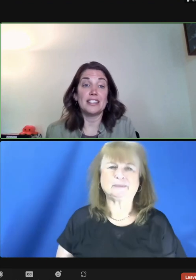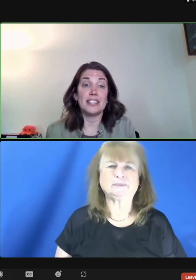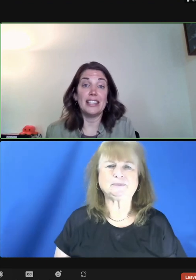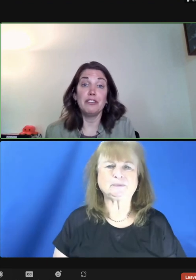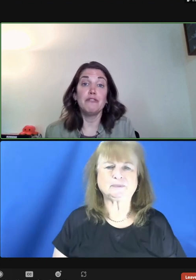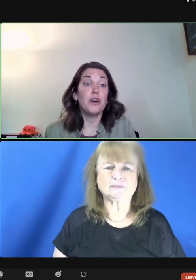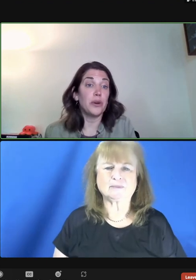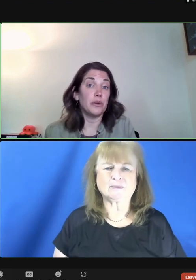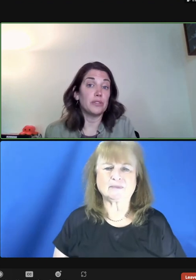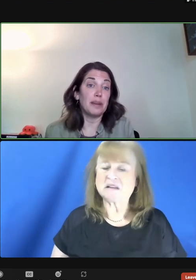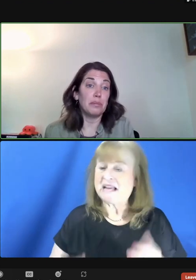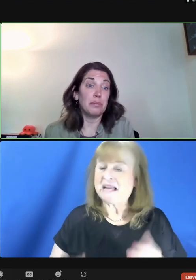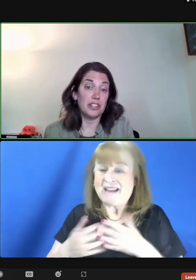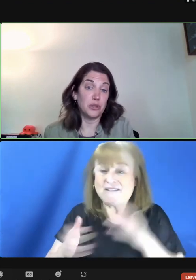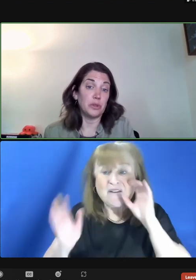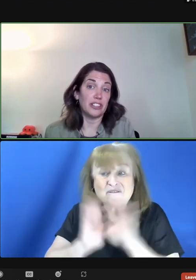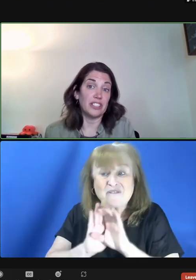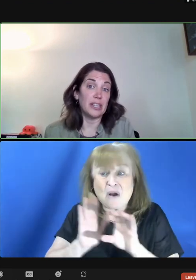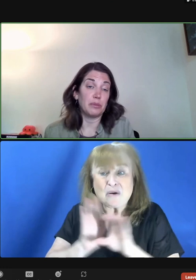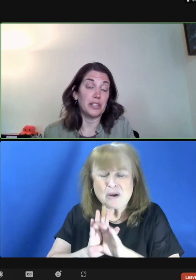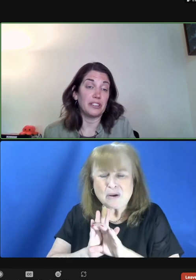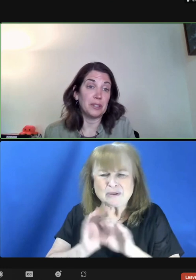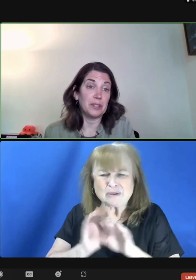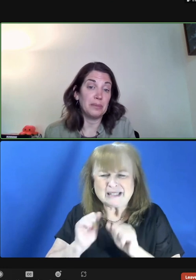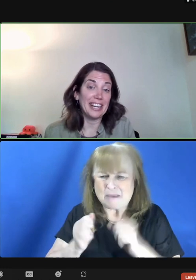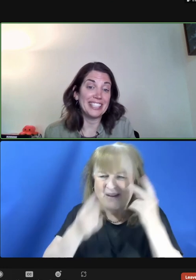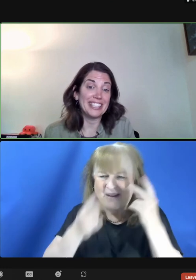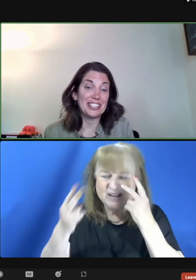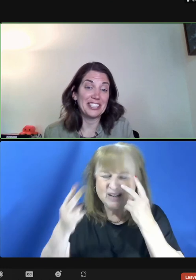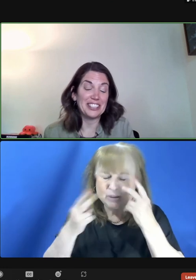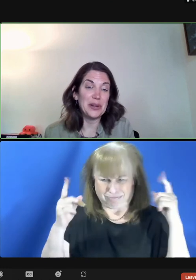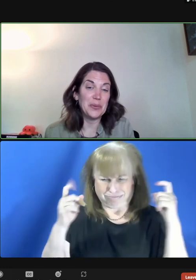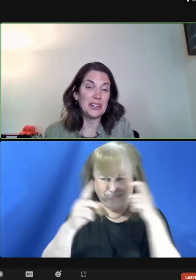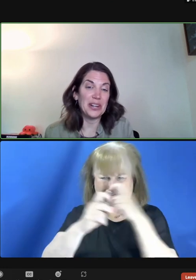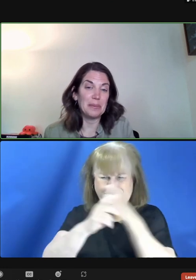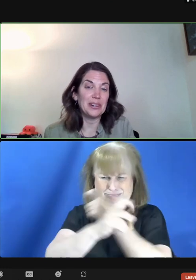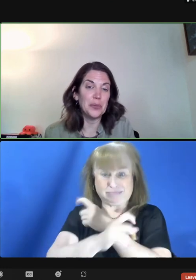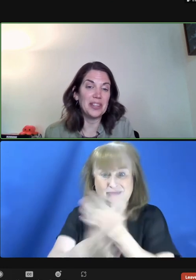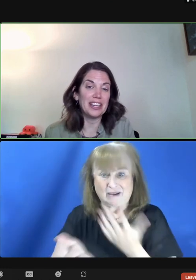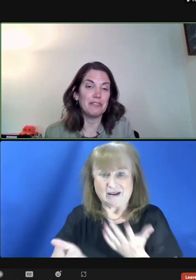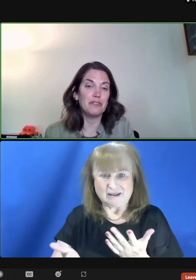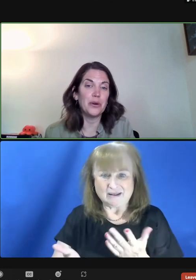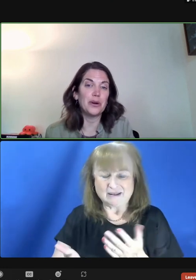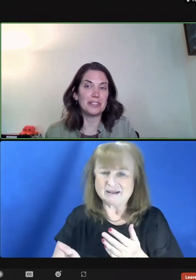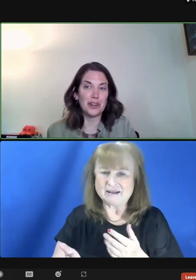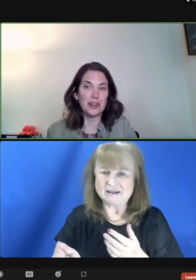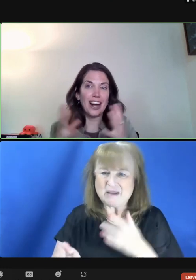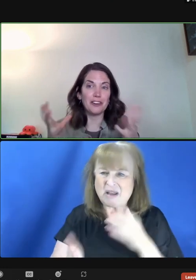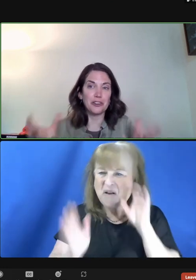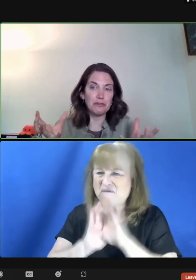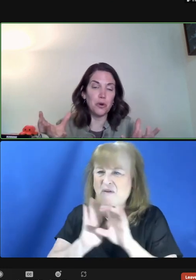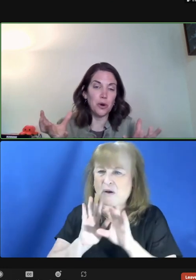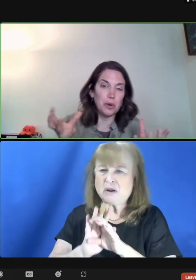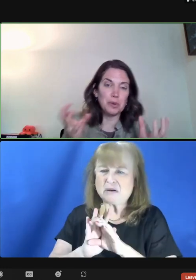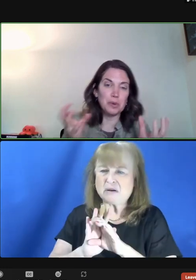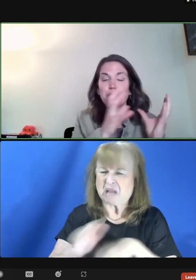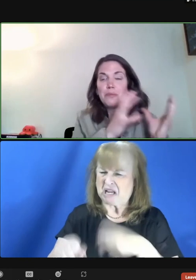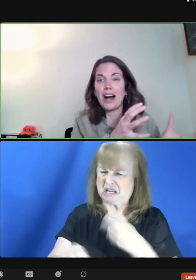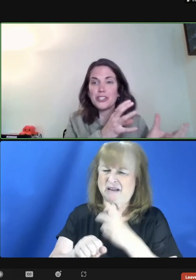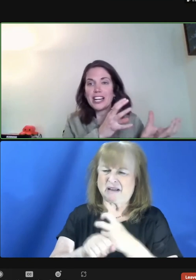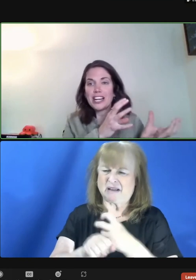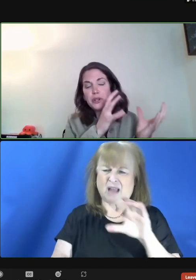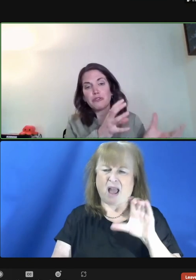just thinking that even photos can be visually or conceptually complex, right? We talk about, you know, we think of photos as a very concrete